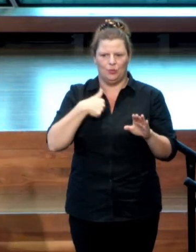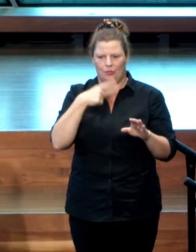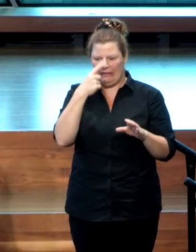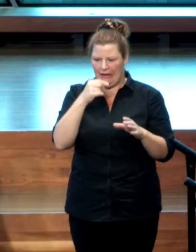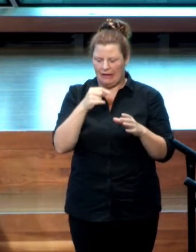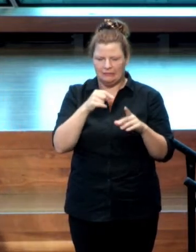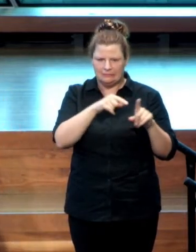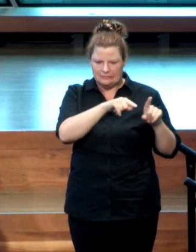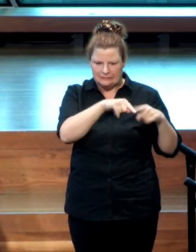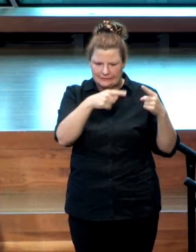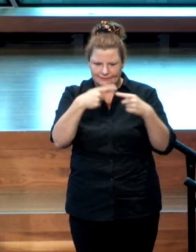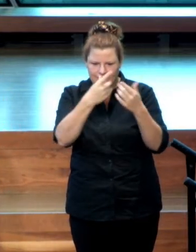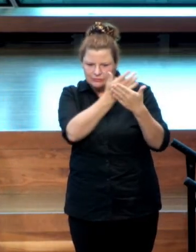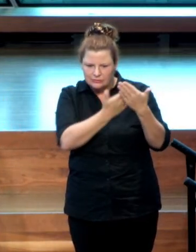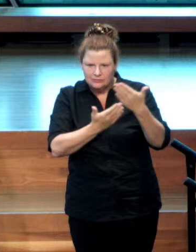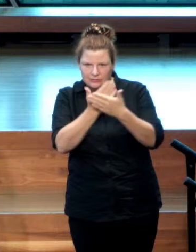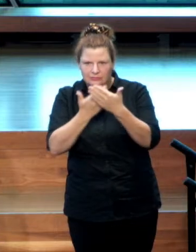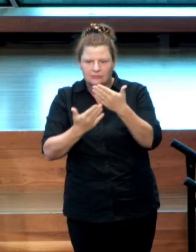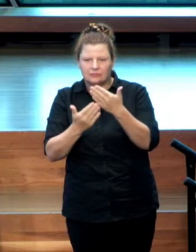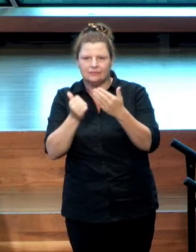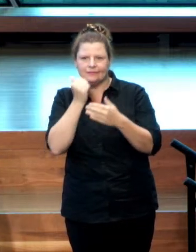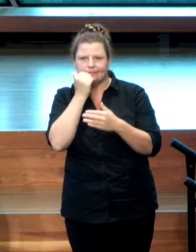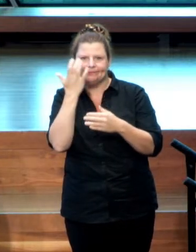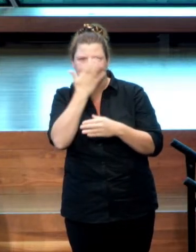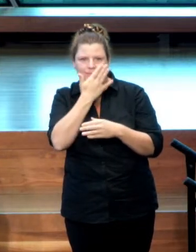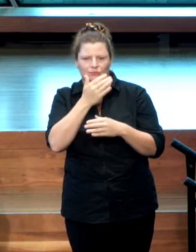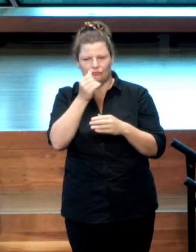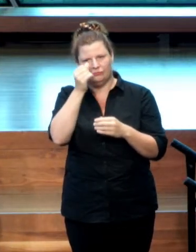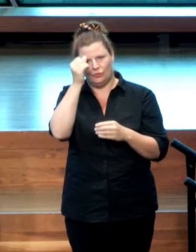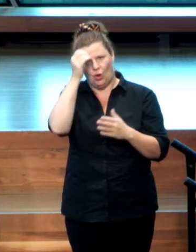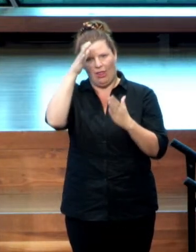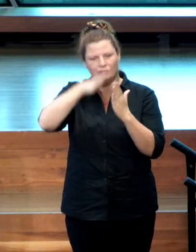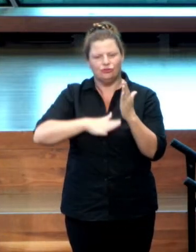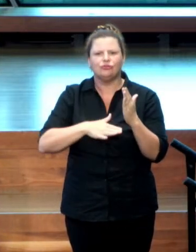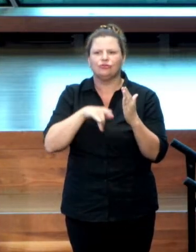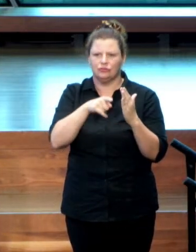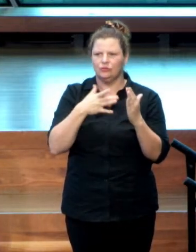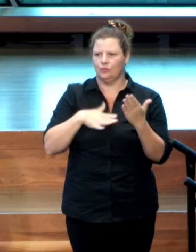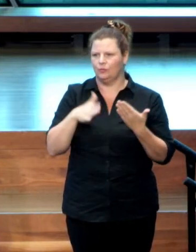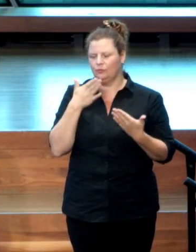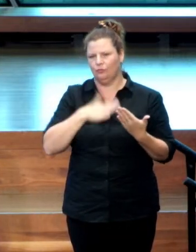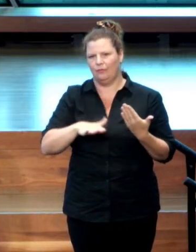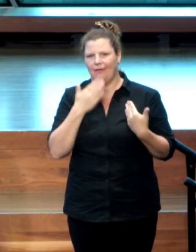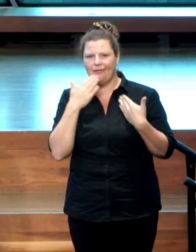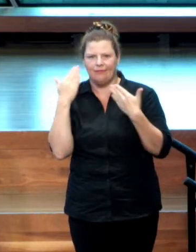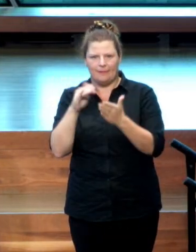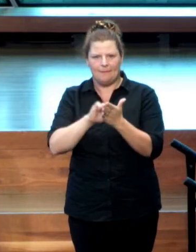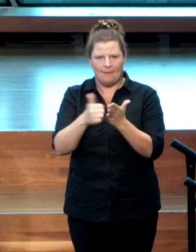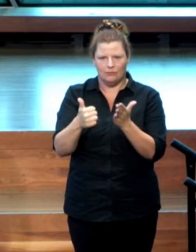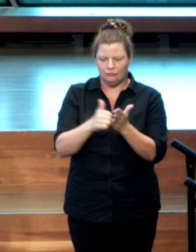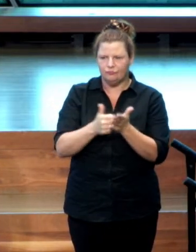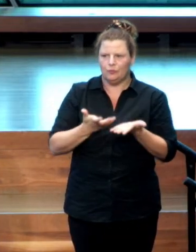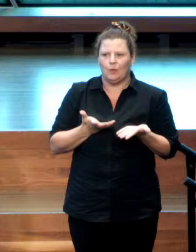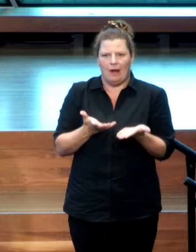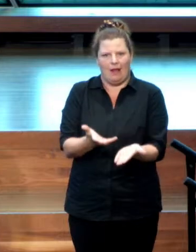all these different facets of Indigenous knowledge. So I want to thank our publishers as well for making that a